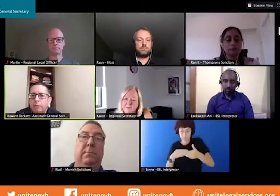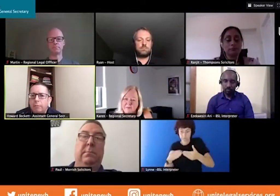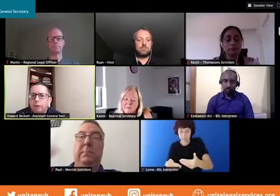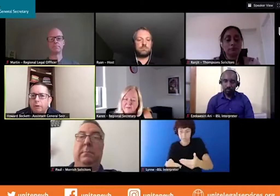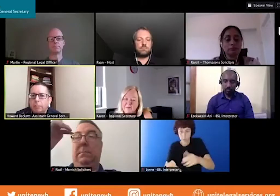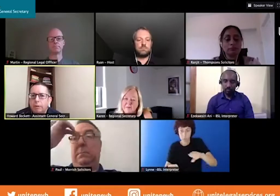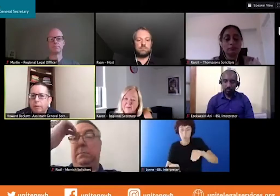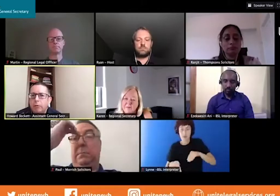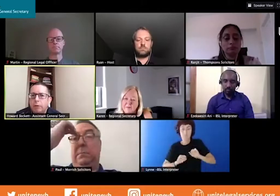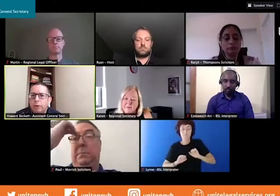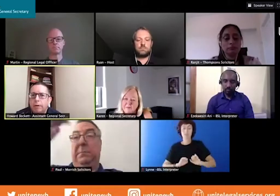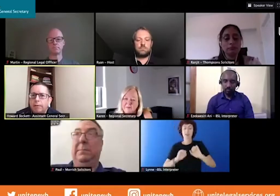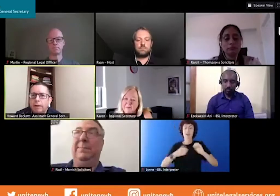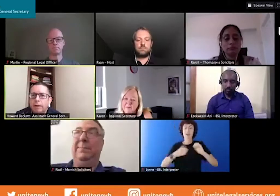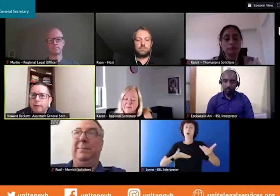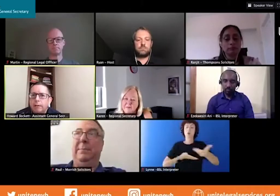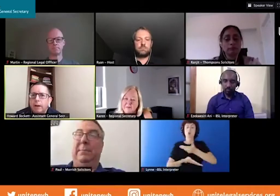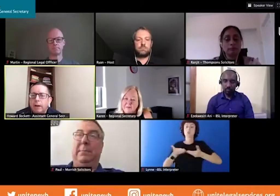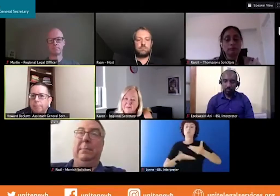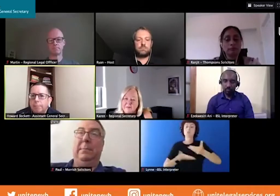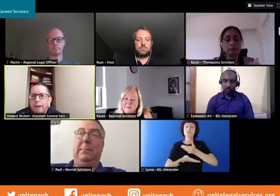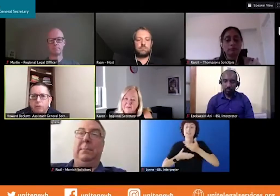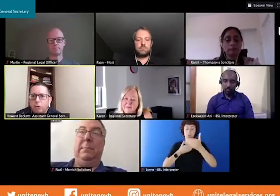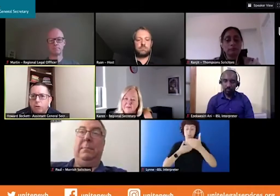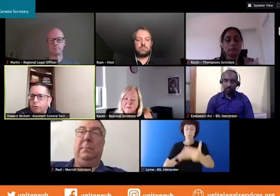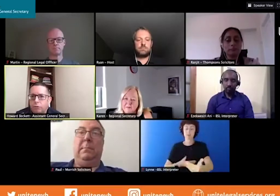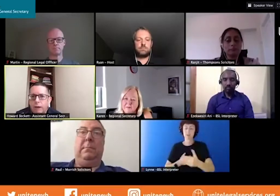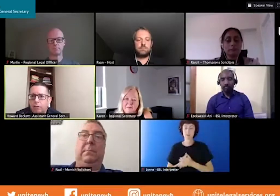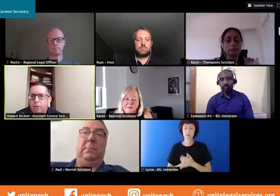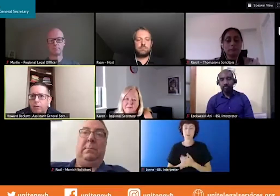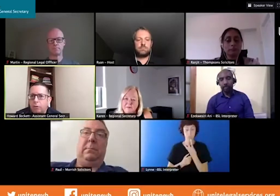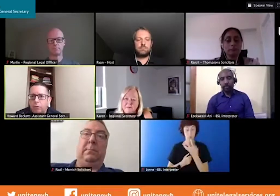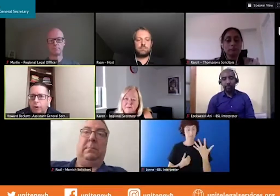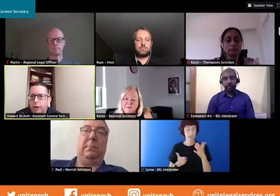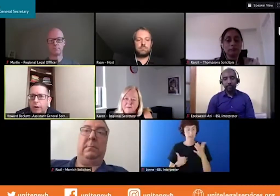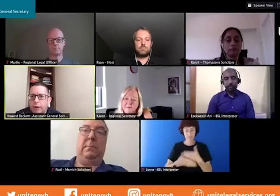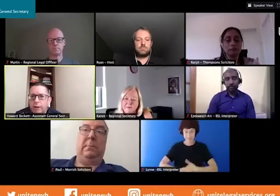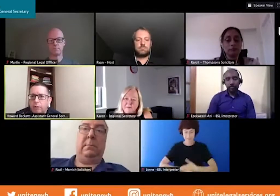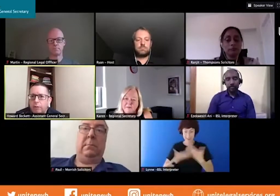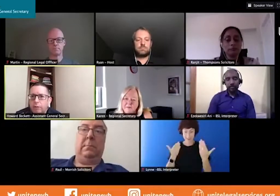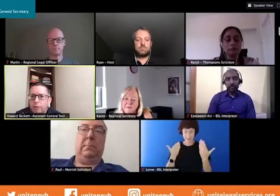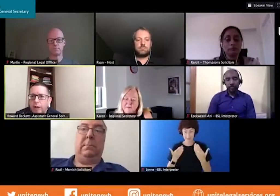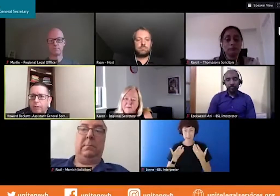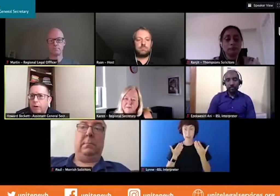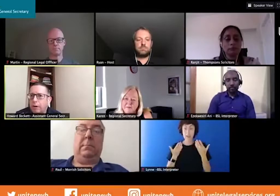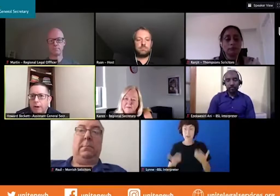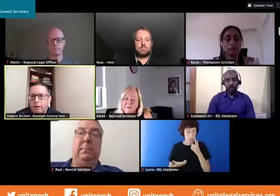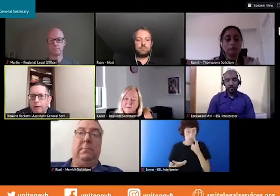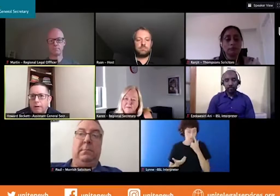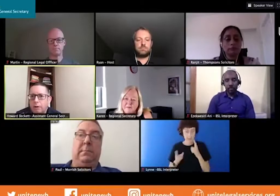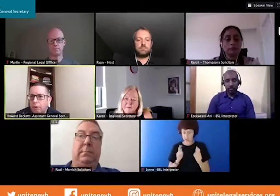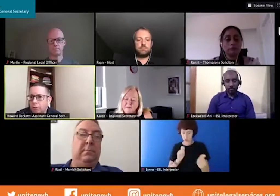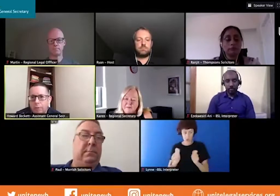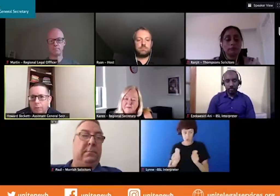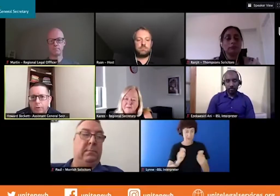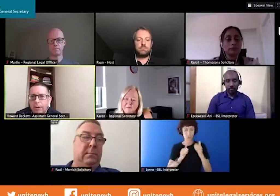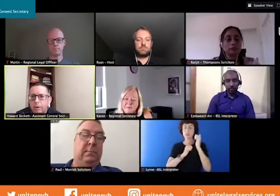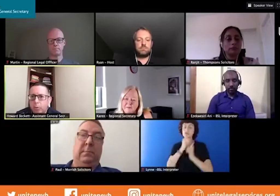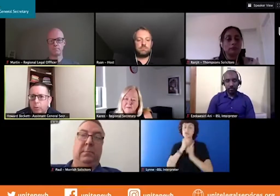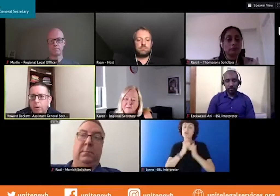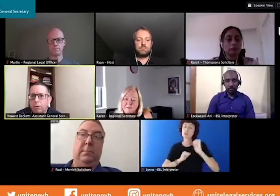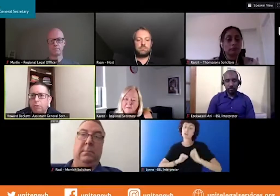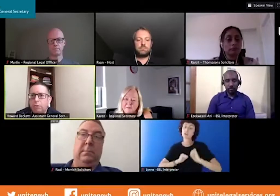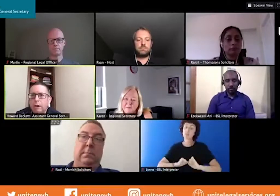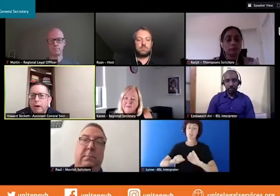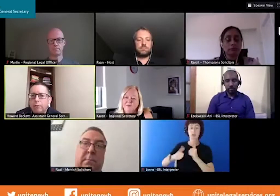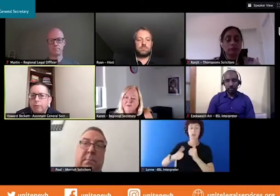45 days, making structural changes to their own organisations and not caring a hoot about the fact that workers have